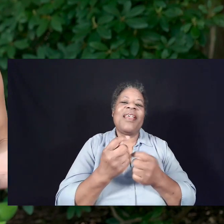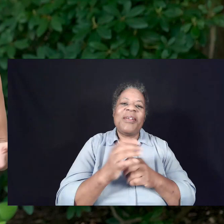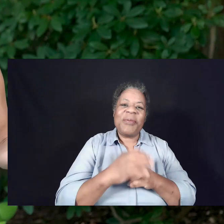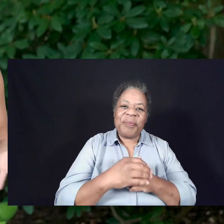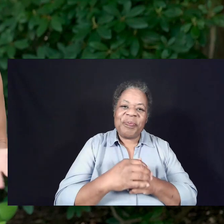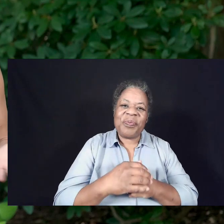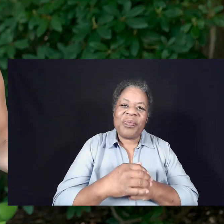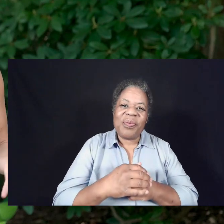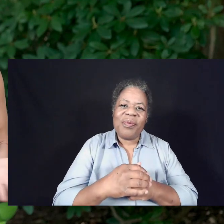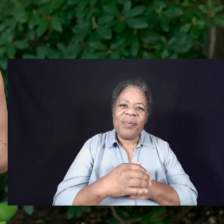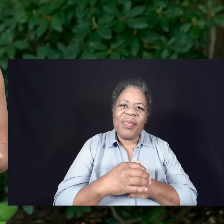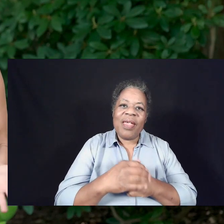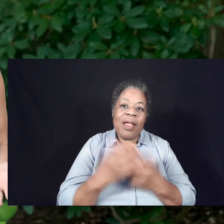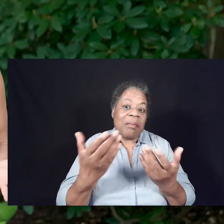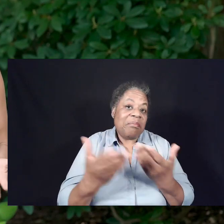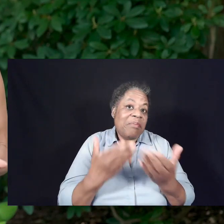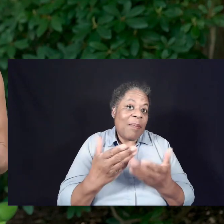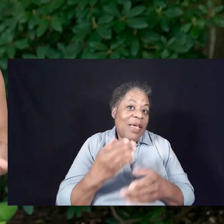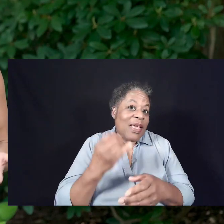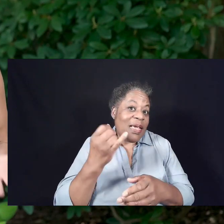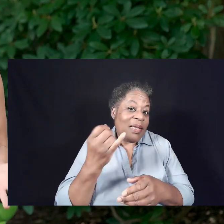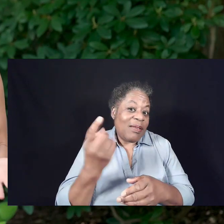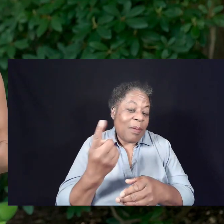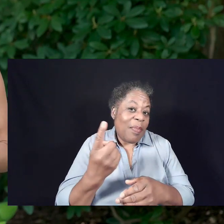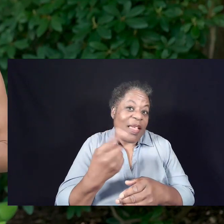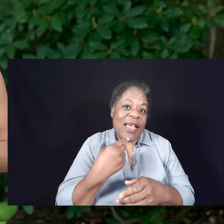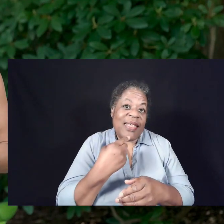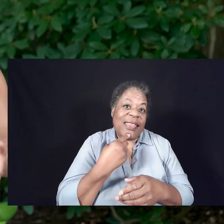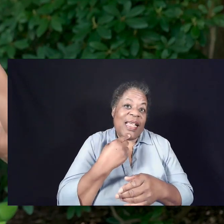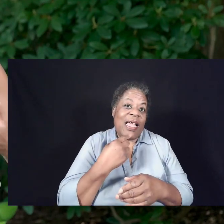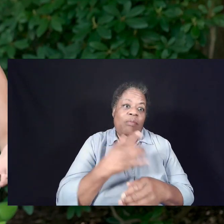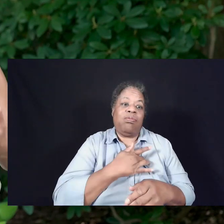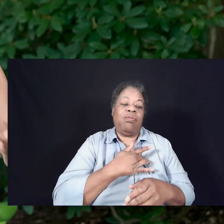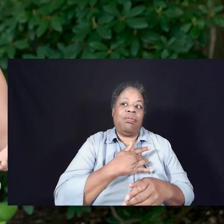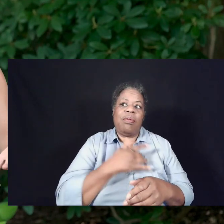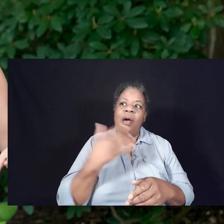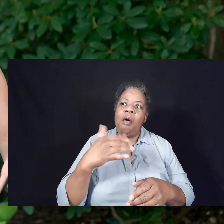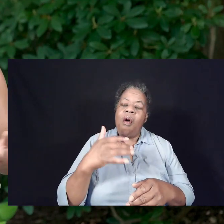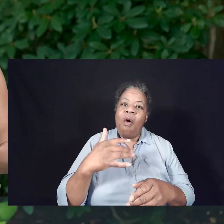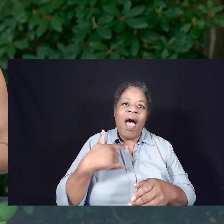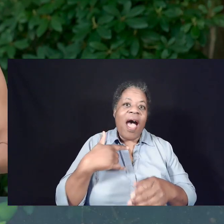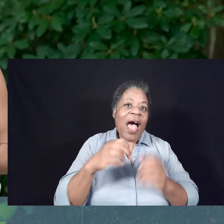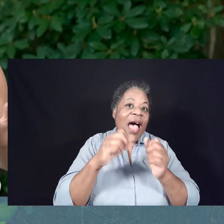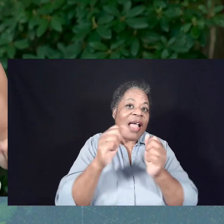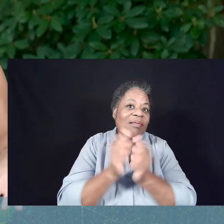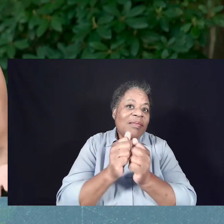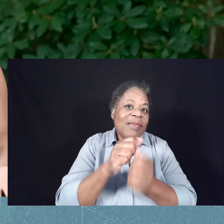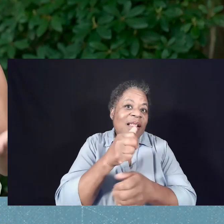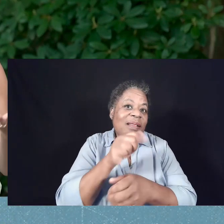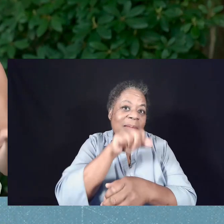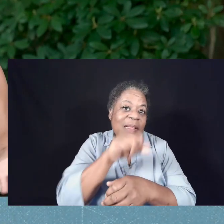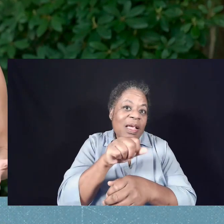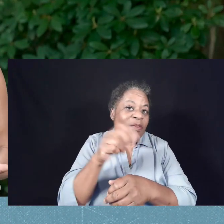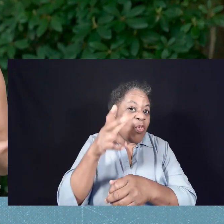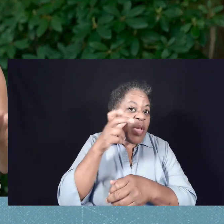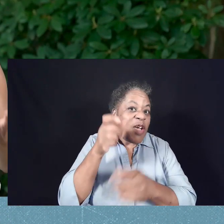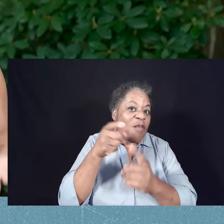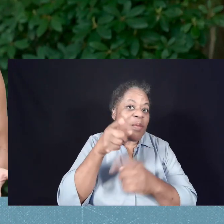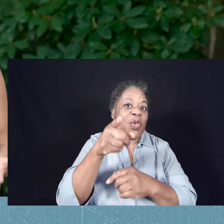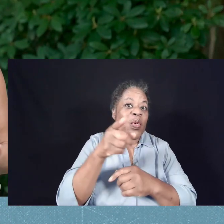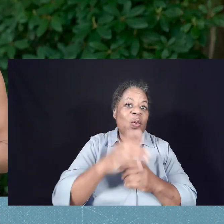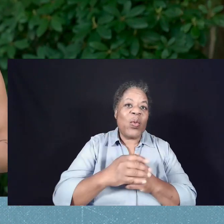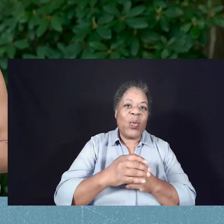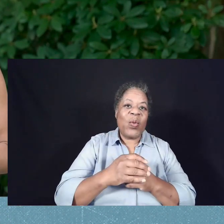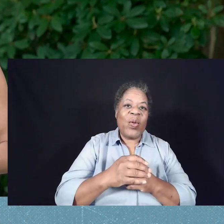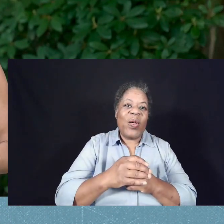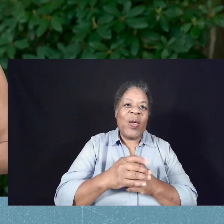If anything of what I've shared resonates with you, I'd love to hear from you. This is communal work we're doing, and we'd love to hear from you and to have you